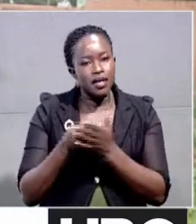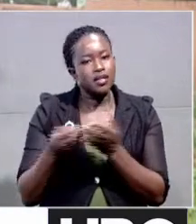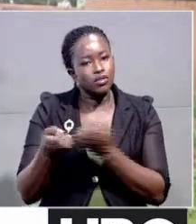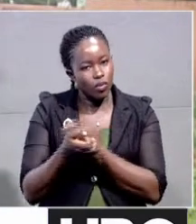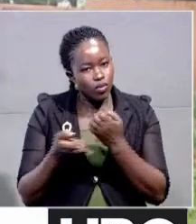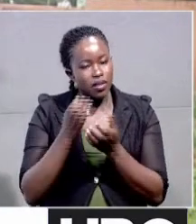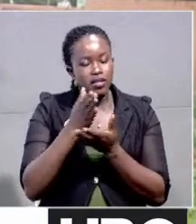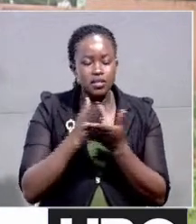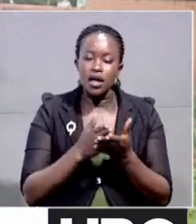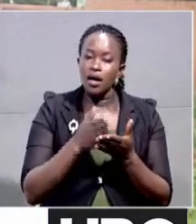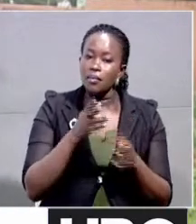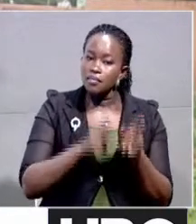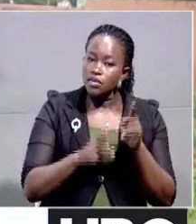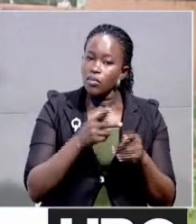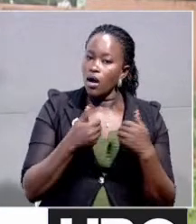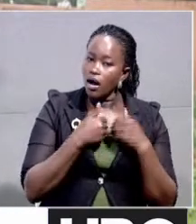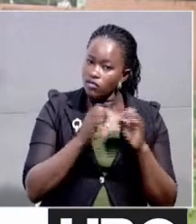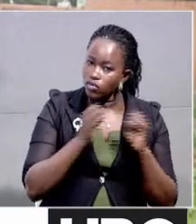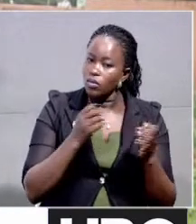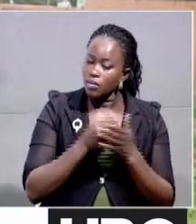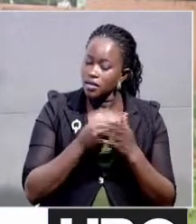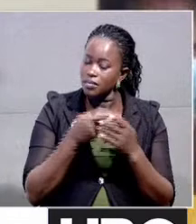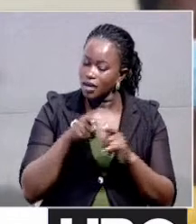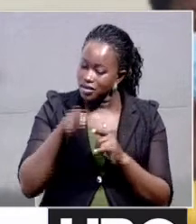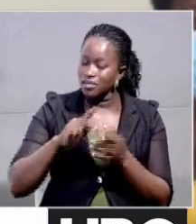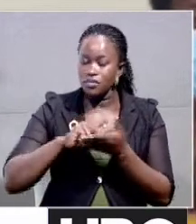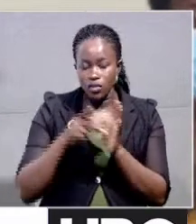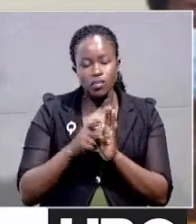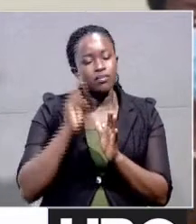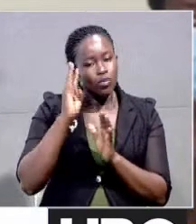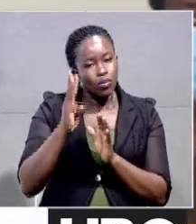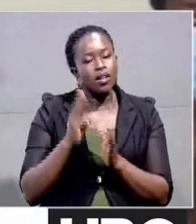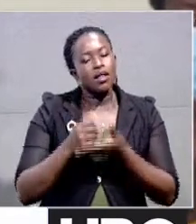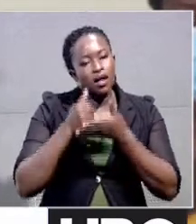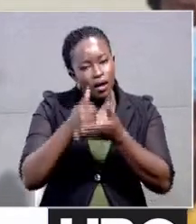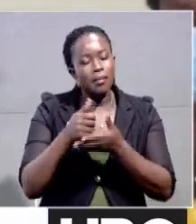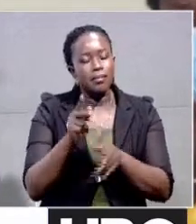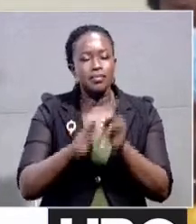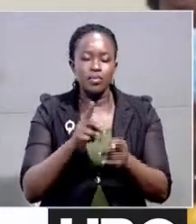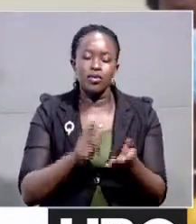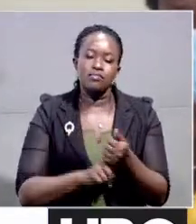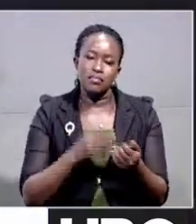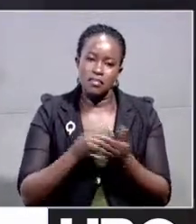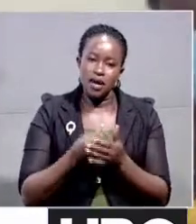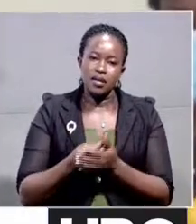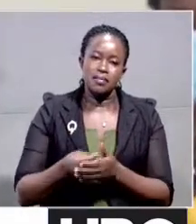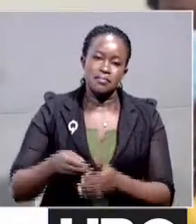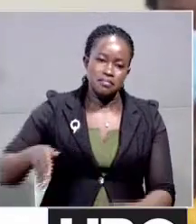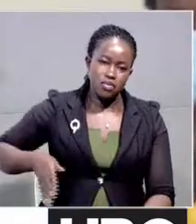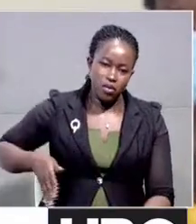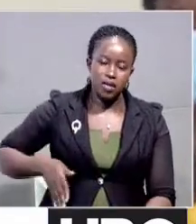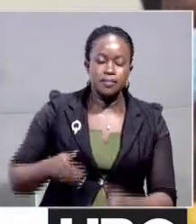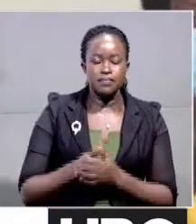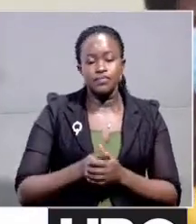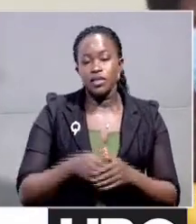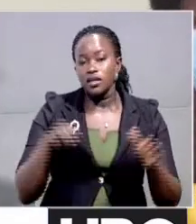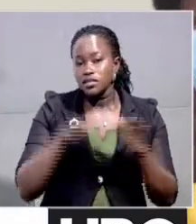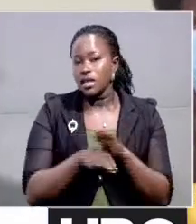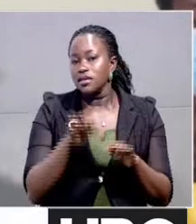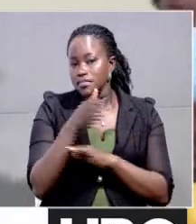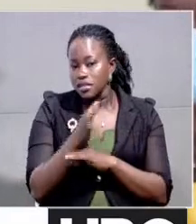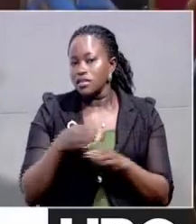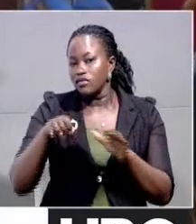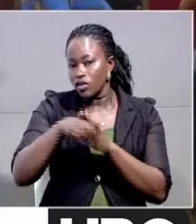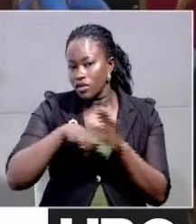money in their pockets. In the village, they should be having money in their pockets. The reactions were felt as State Minister for Environment, Beatrice Anywar,